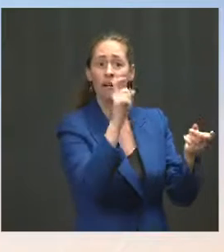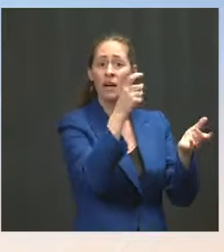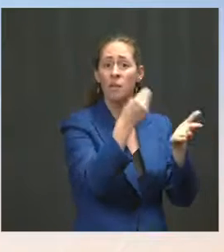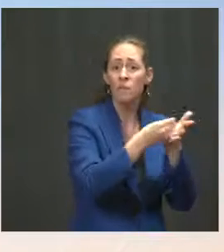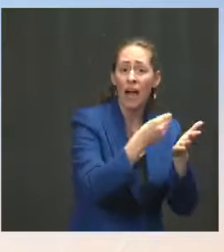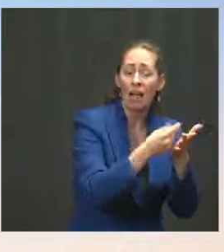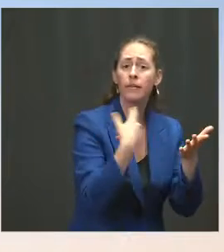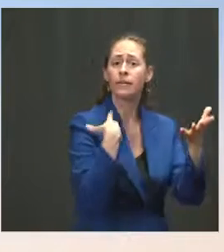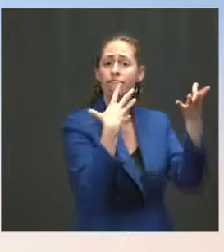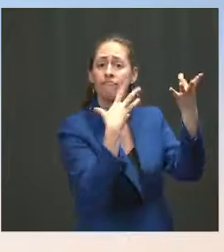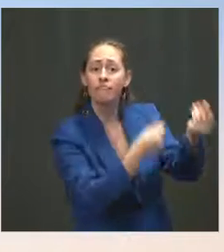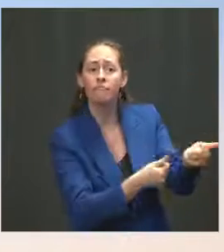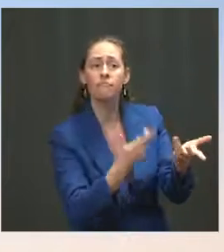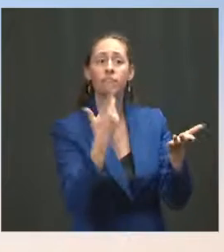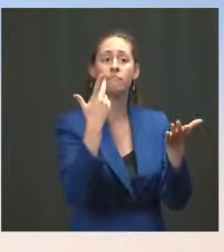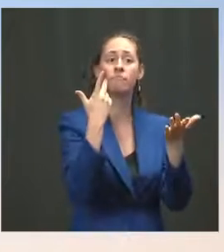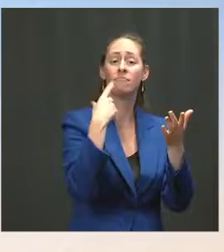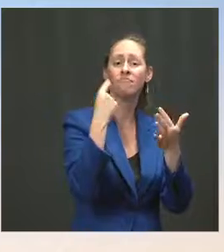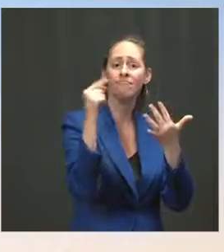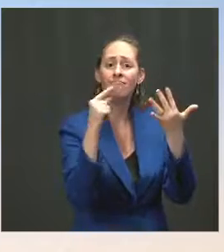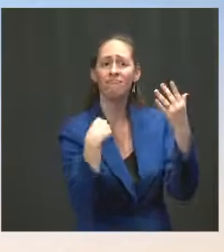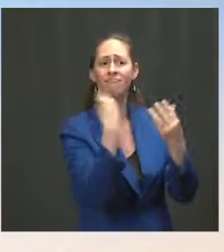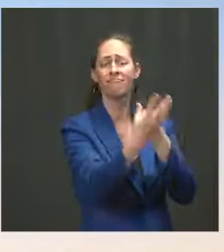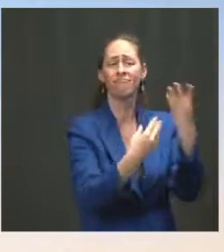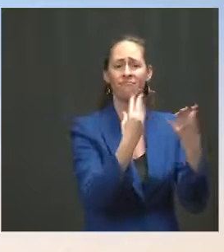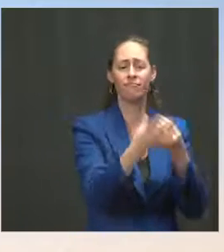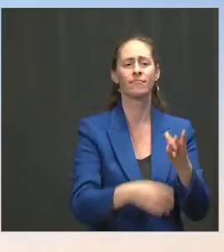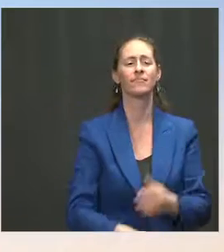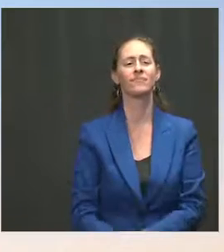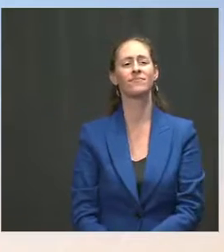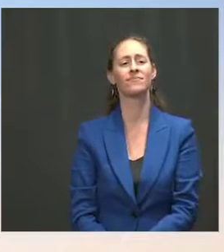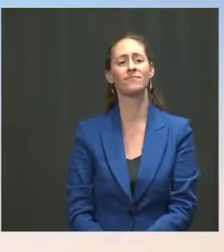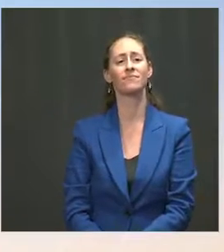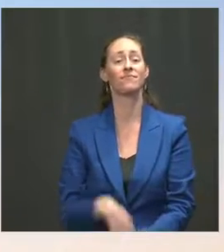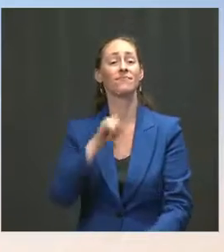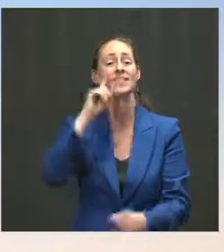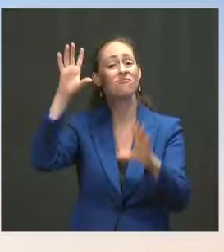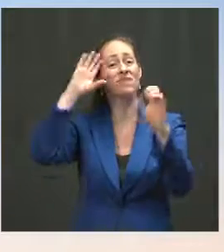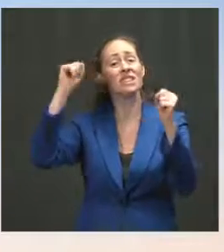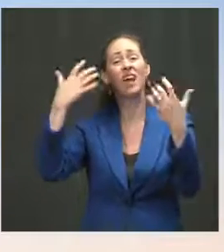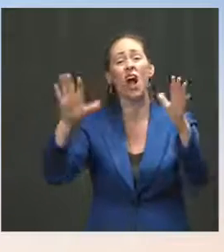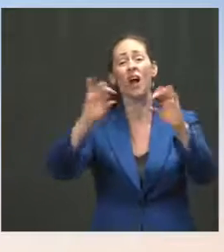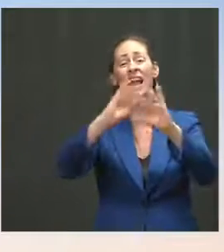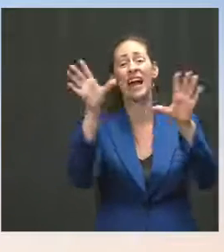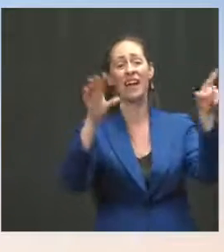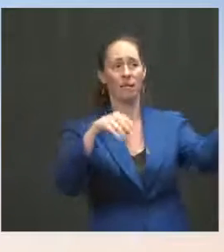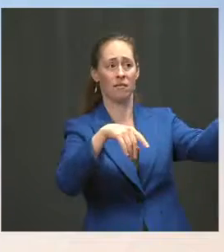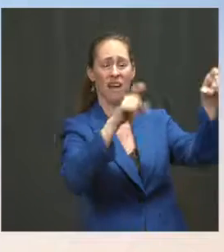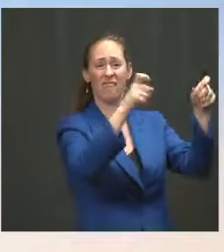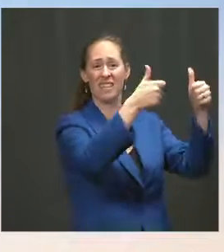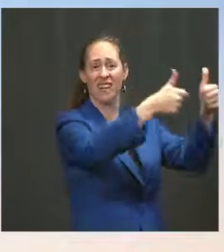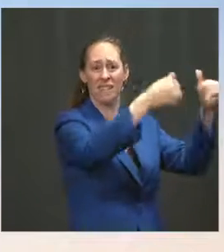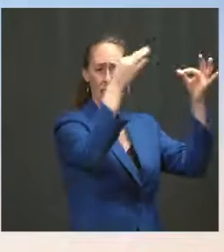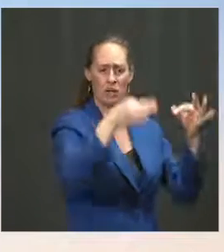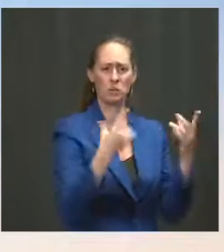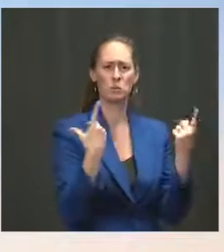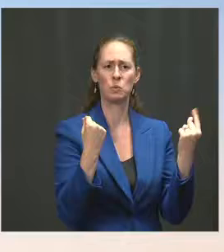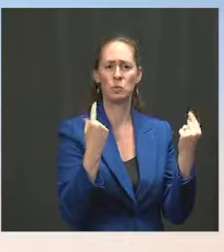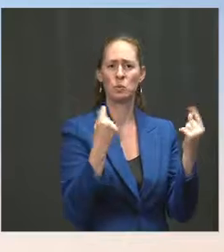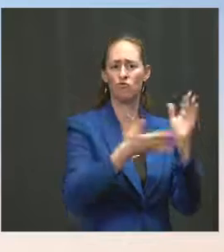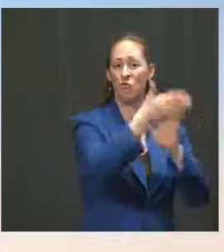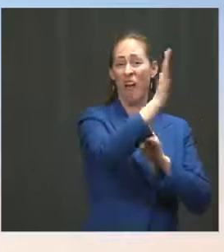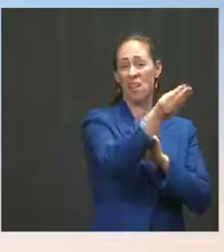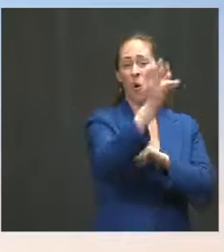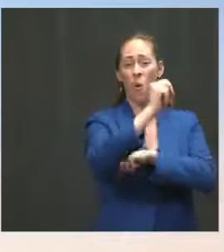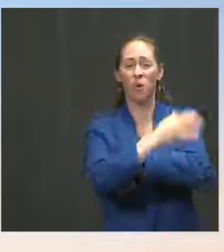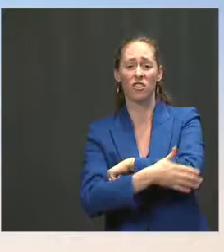to come together, and the future of the country is really on their shoulders. Let me ask you, the Taliban is clearly on the march. Your objective is